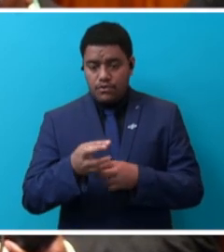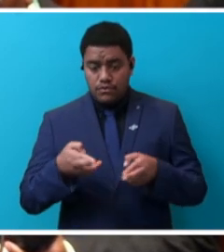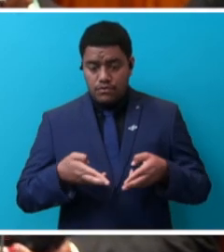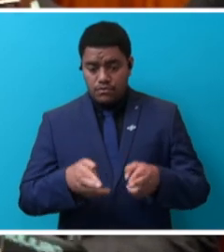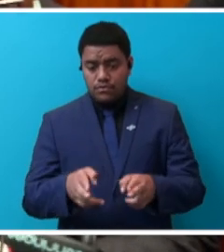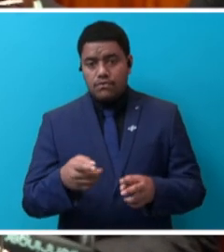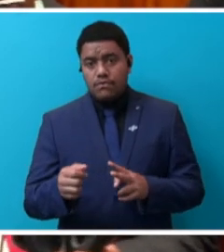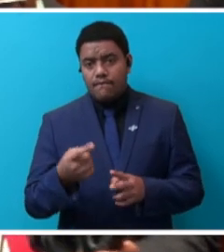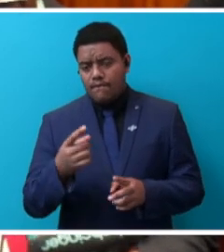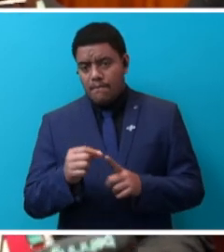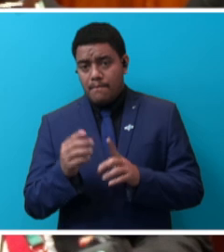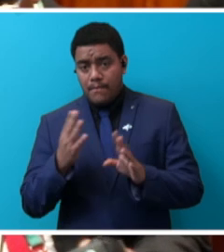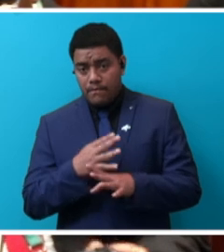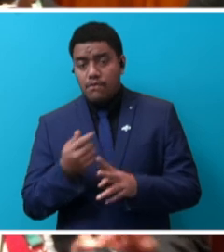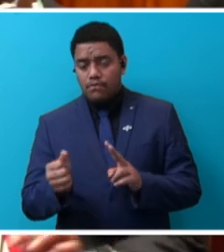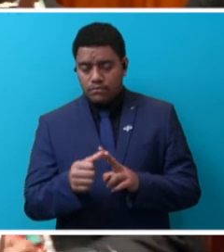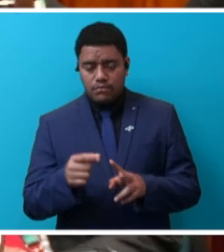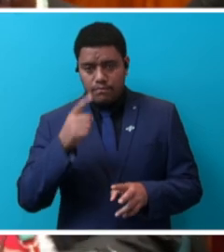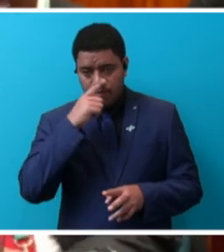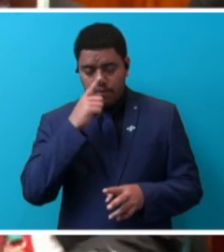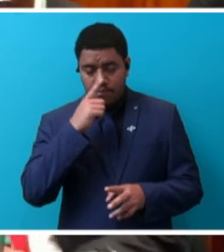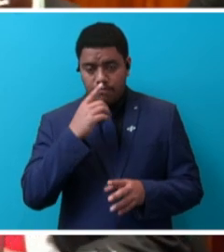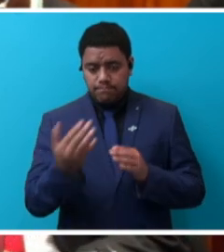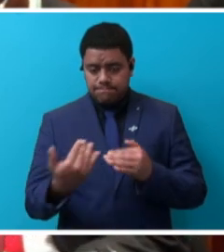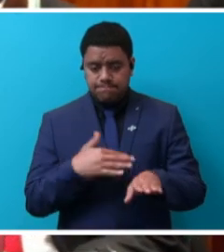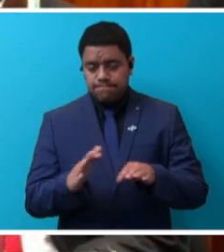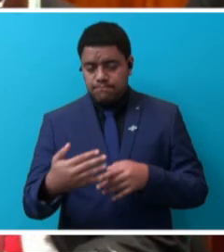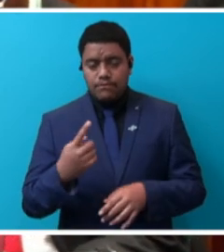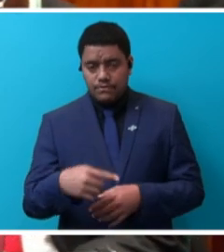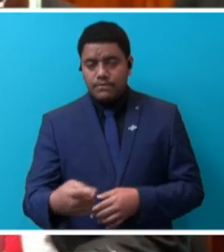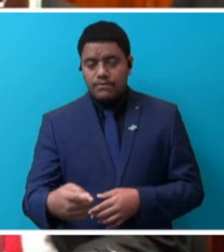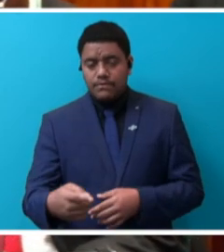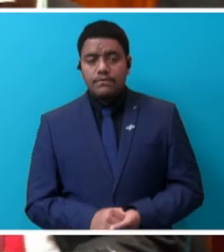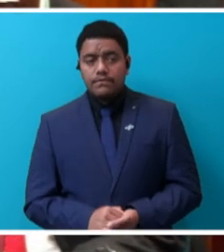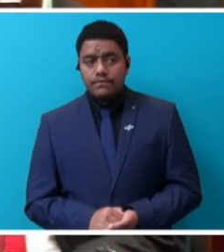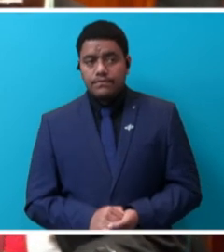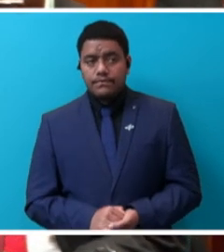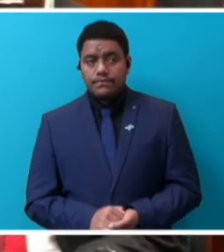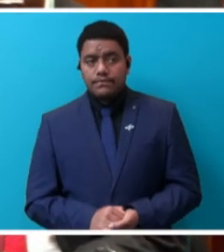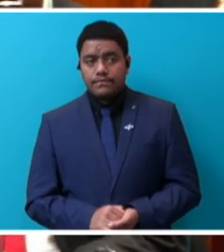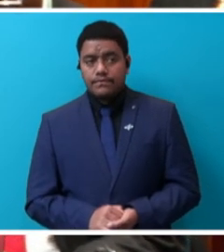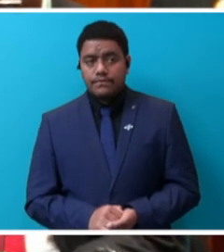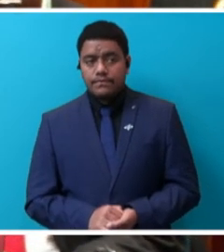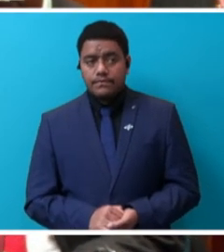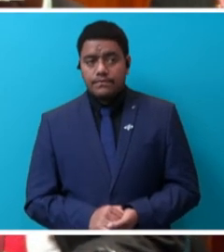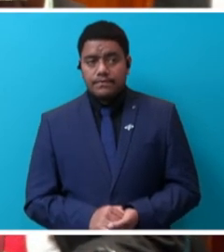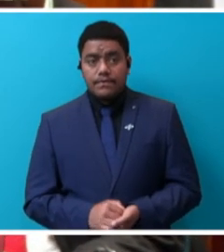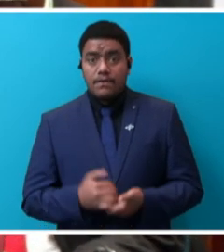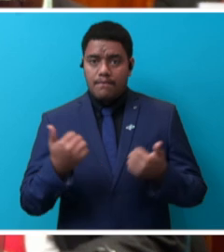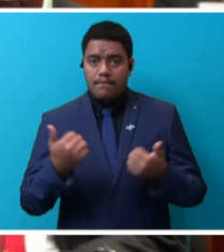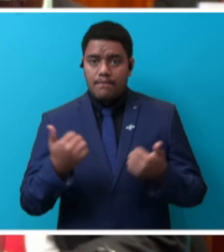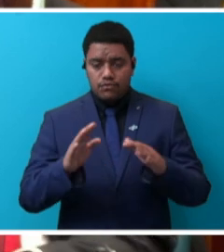but also public transport, buses, etc. Quite a number of residents, school